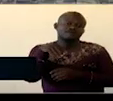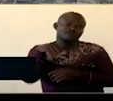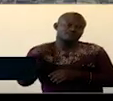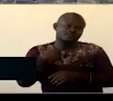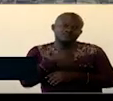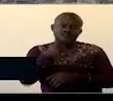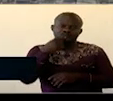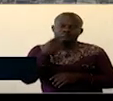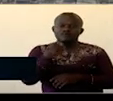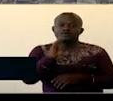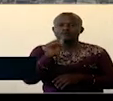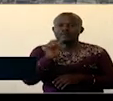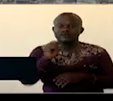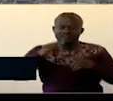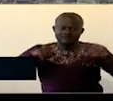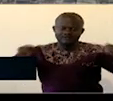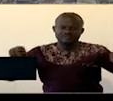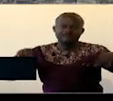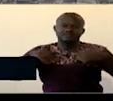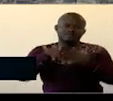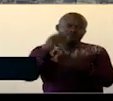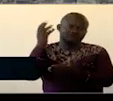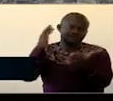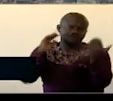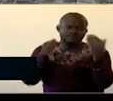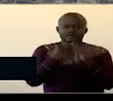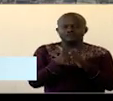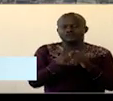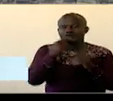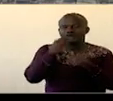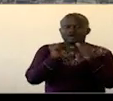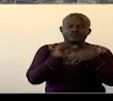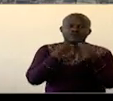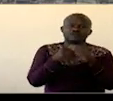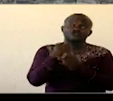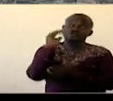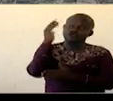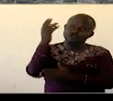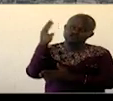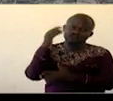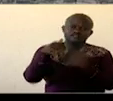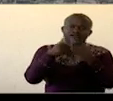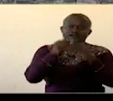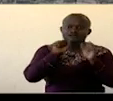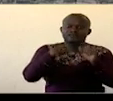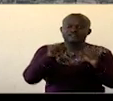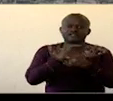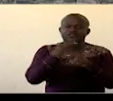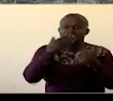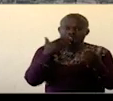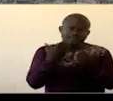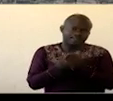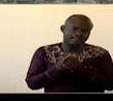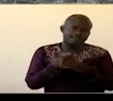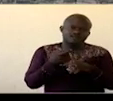talk about plants. We talk about trees, and trees can be a very good source of firewood as